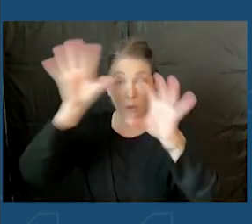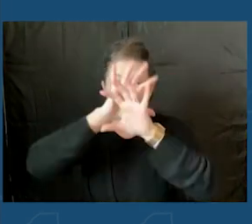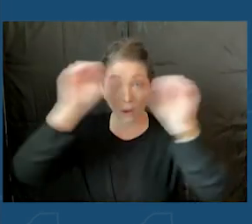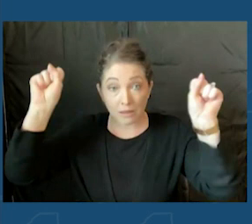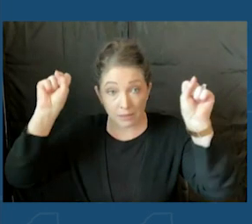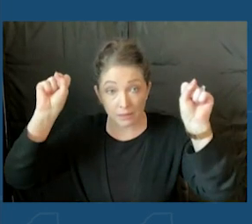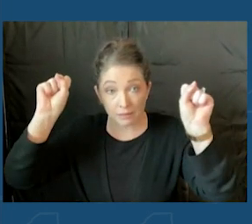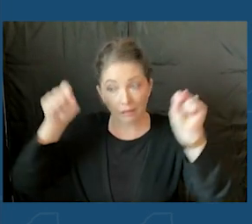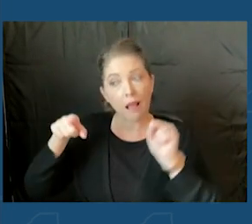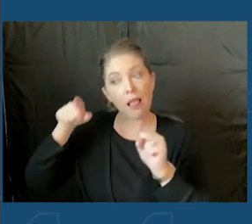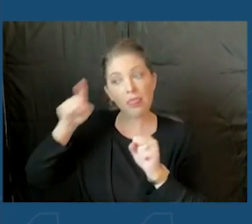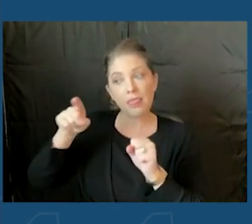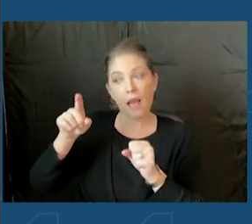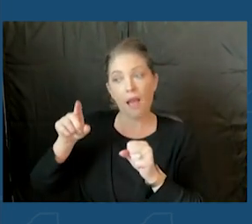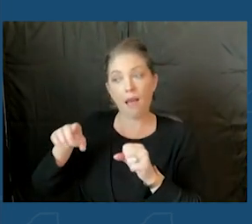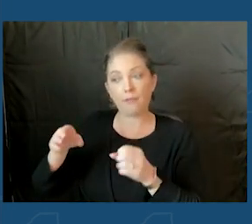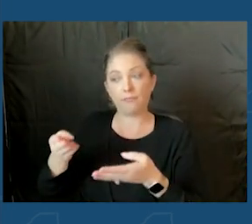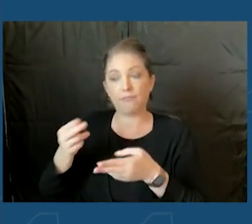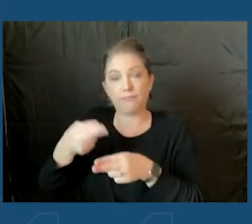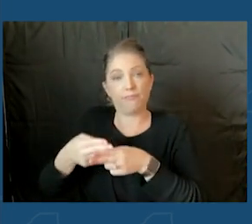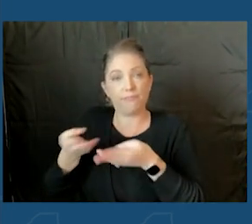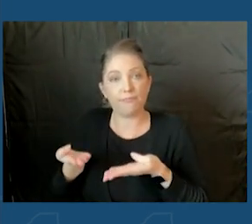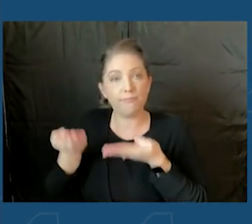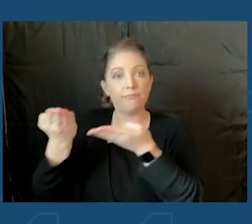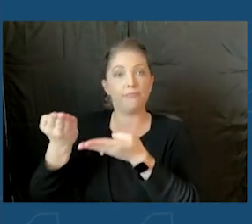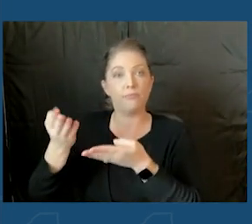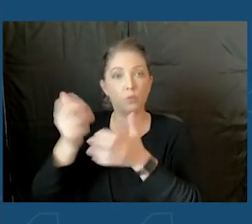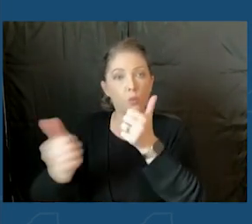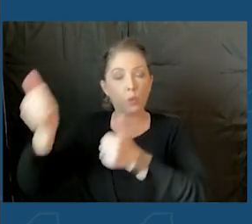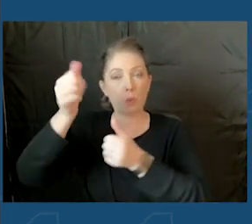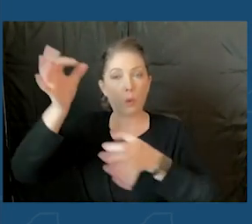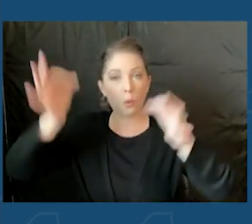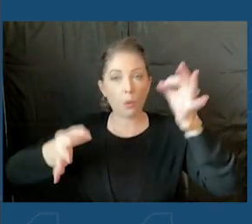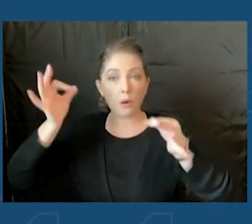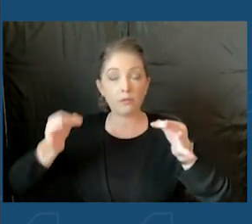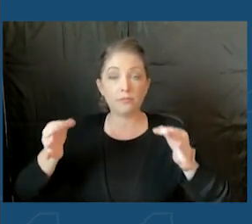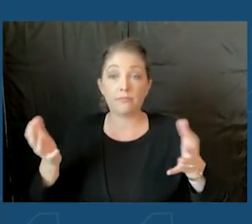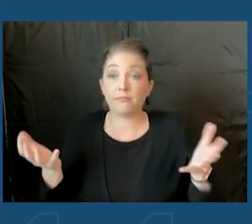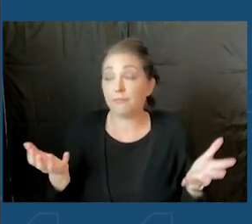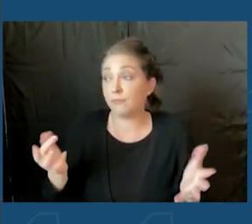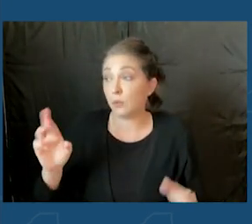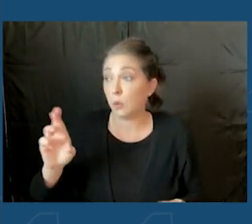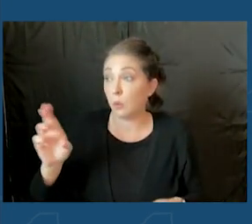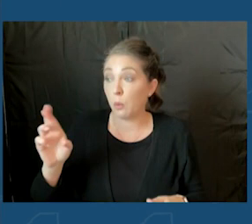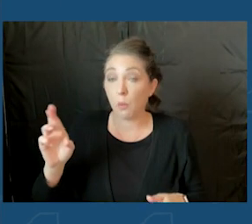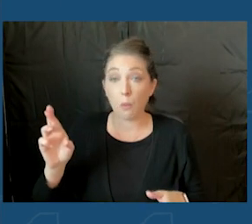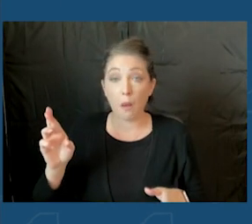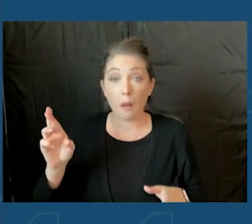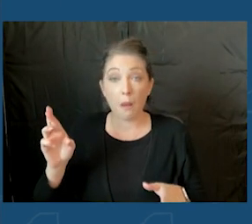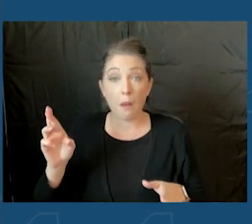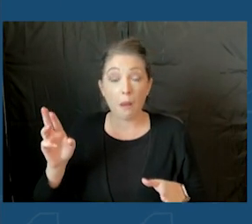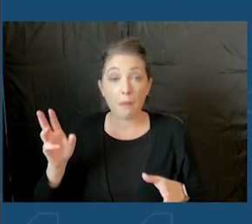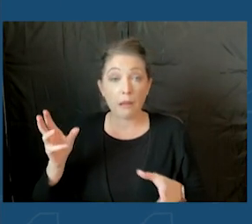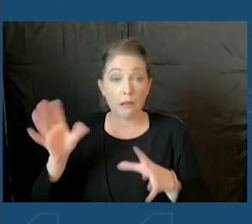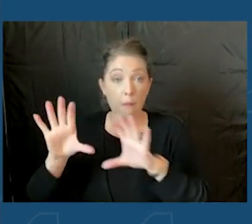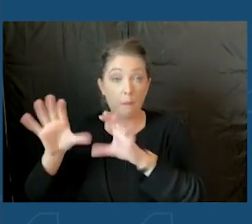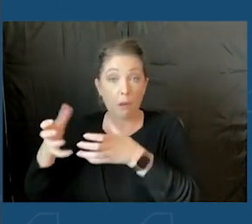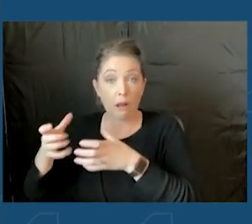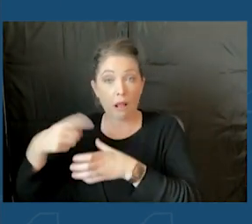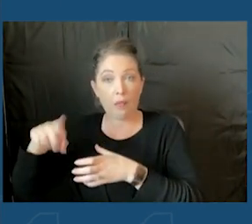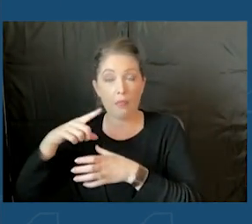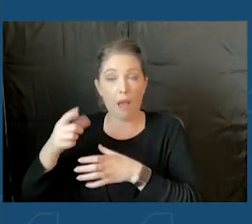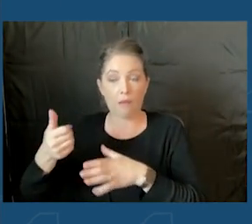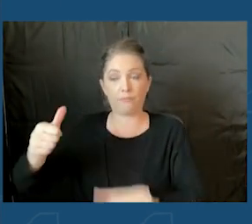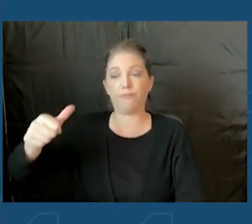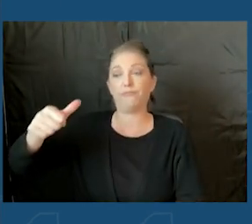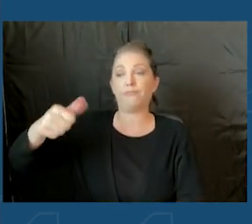of the Supreme Court. Heck, even the Republican Party denied that from President Obama because they knew they wanted